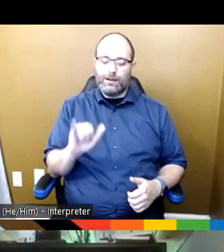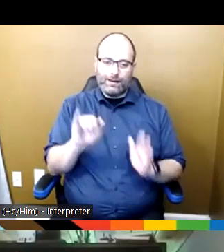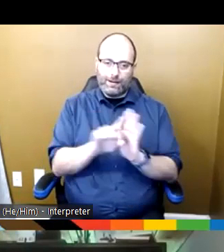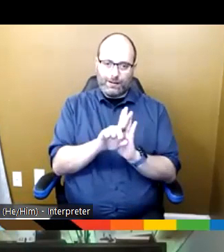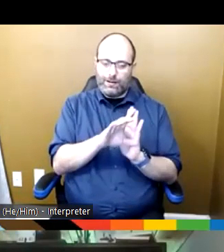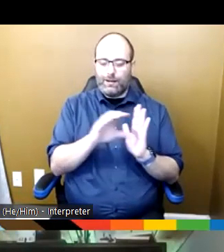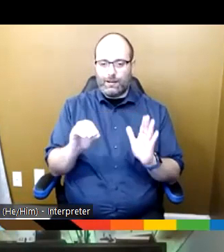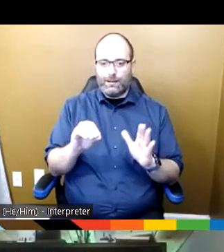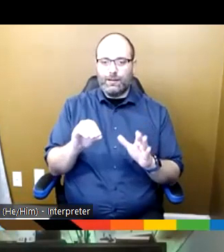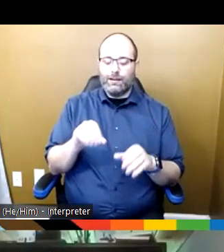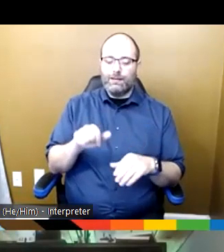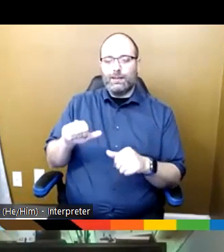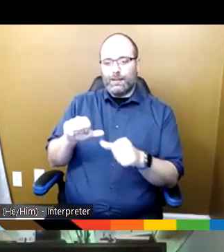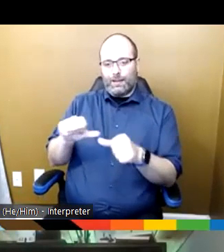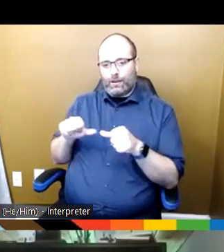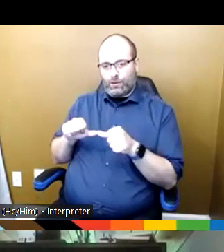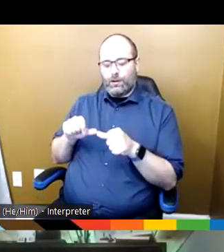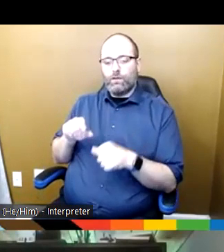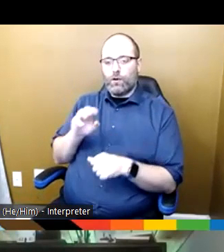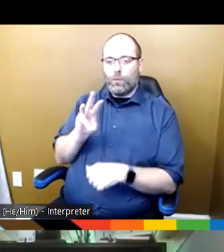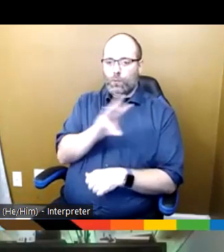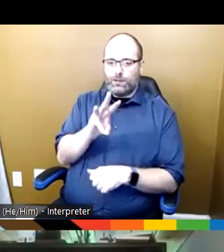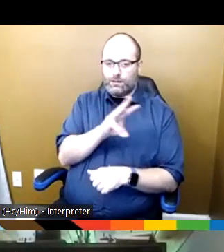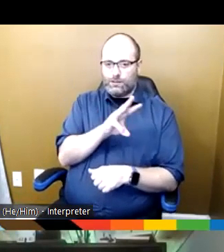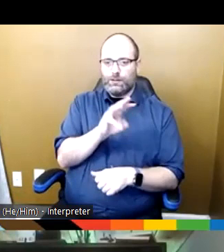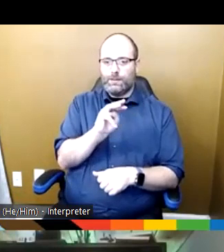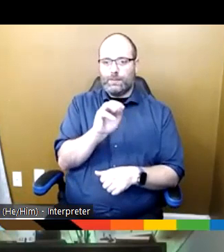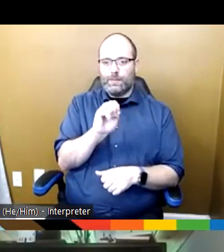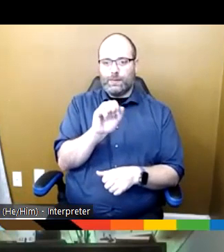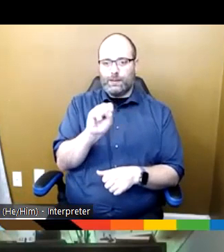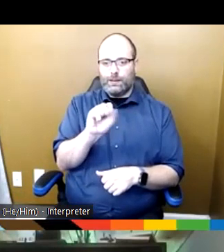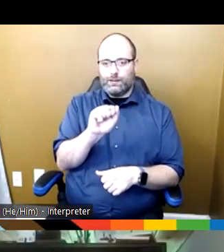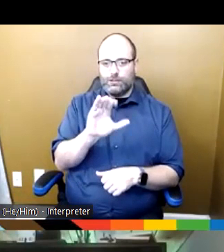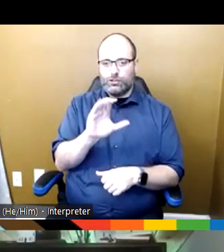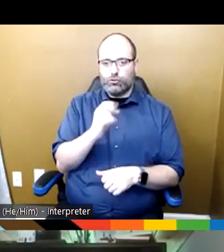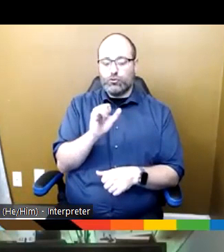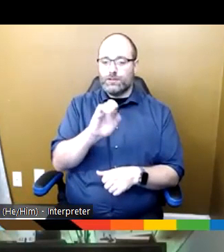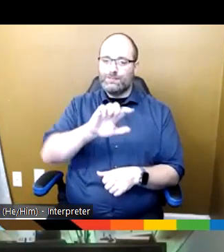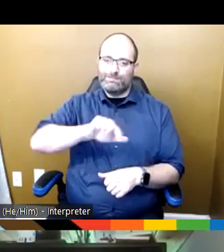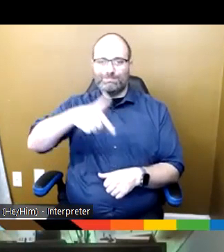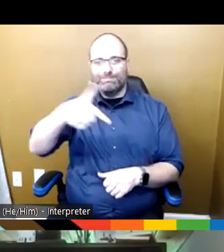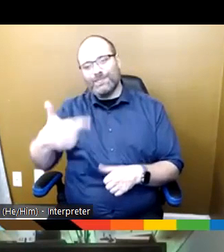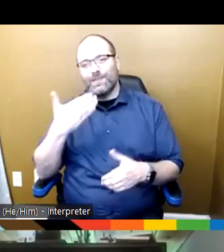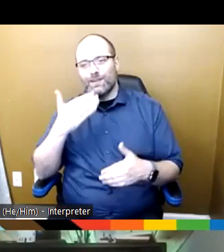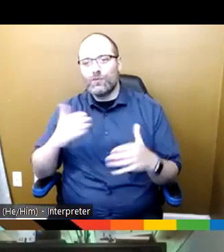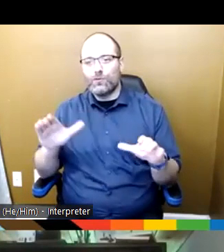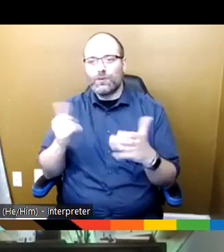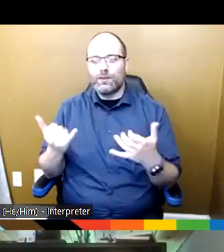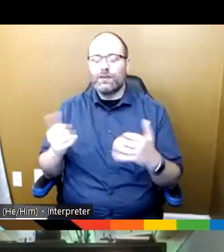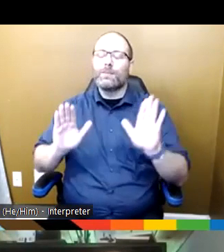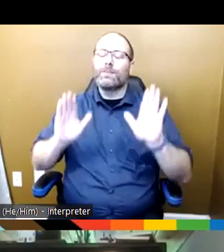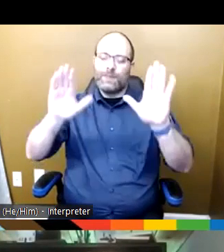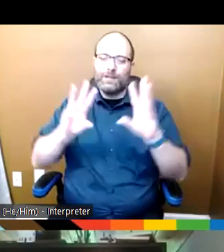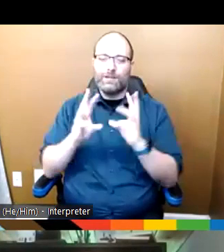towns of Western Massachusetts. So Lee, it's my pleasure to turn this amazing webinar for you today. Thank you